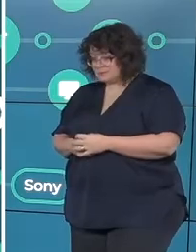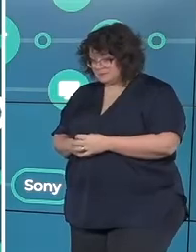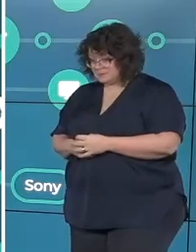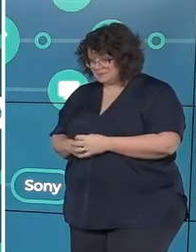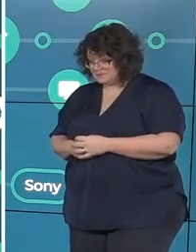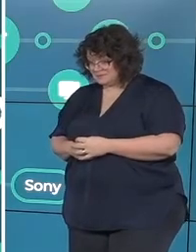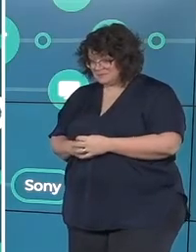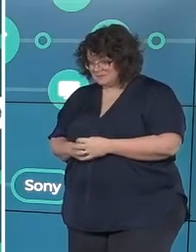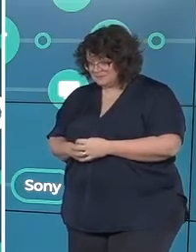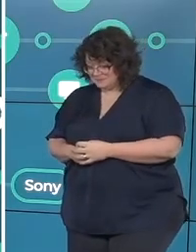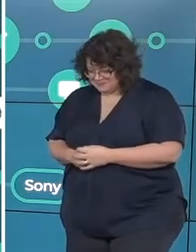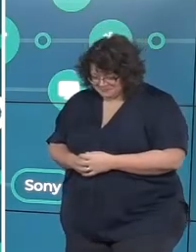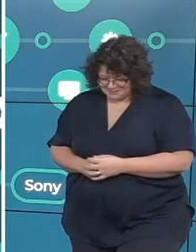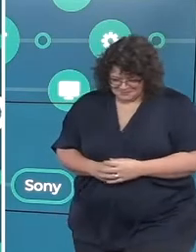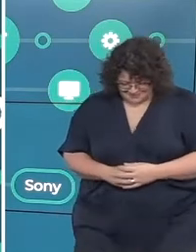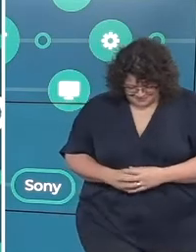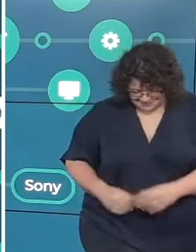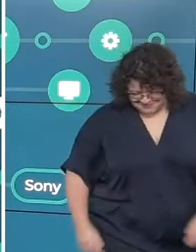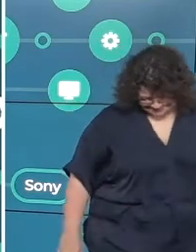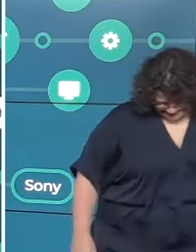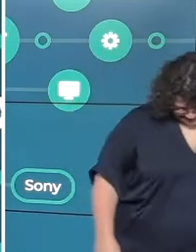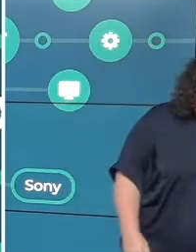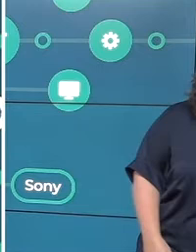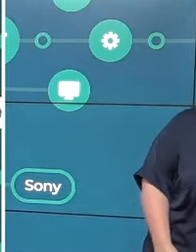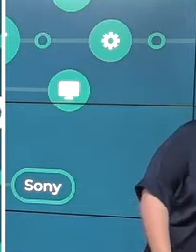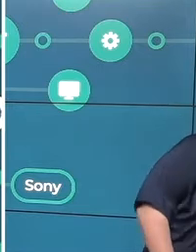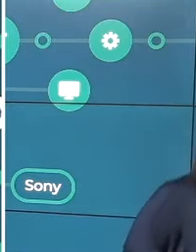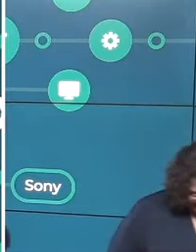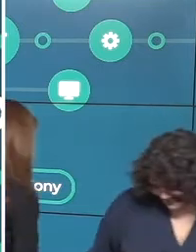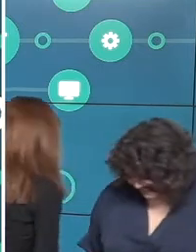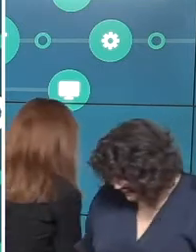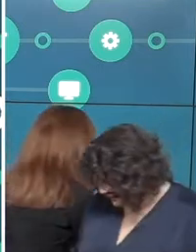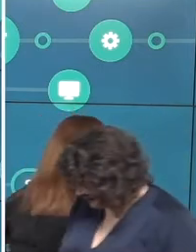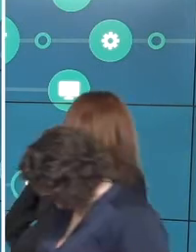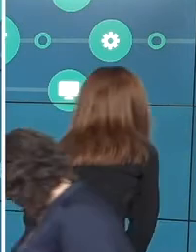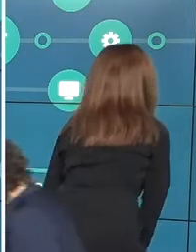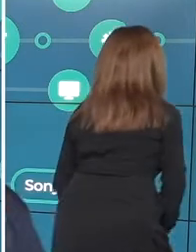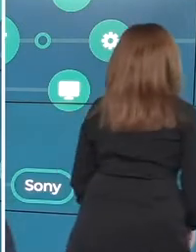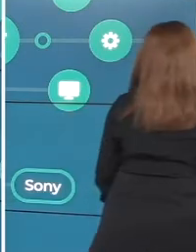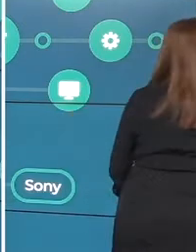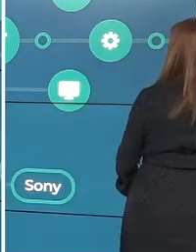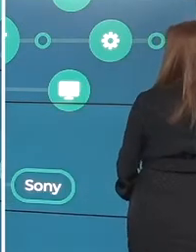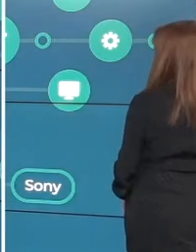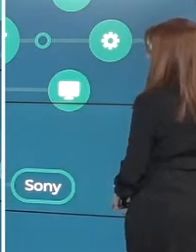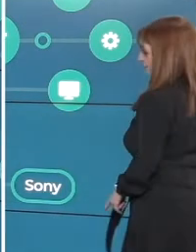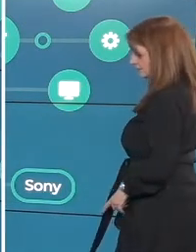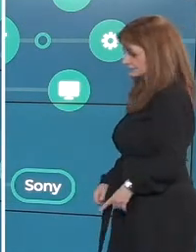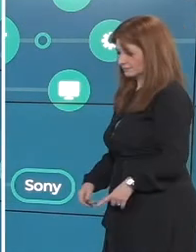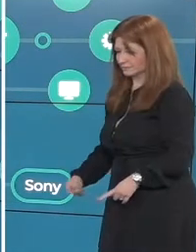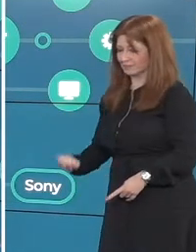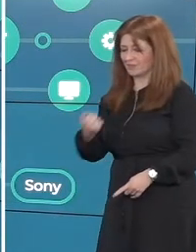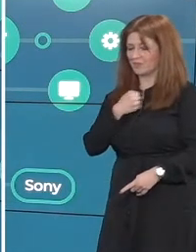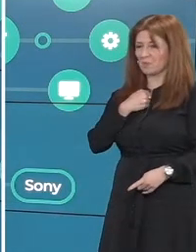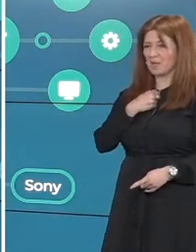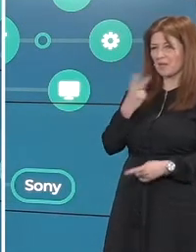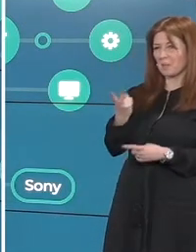I mean, I think for me, it's a bit of both. So to join this up with where we started today with Caroline, you know, this